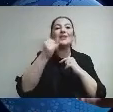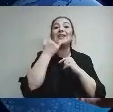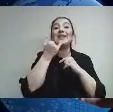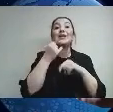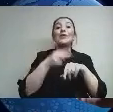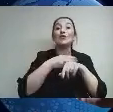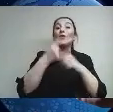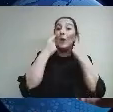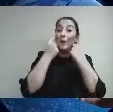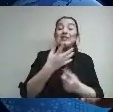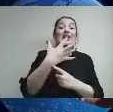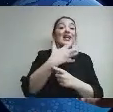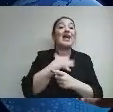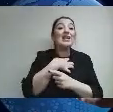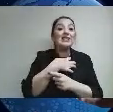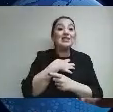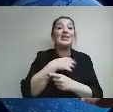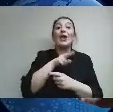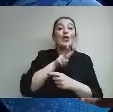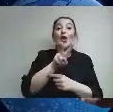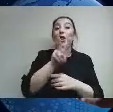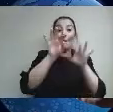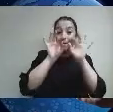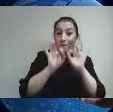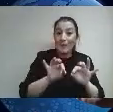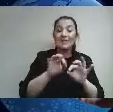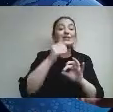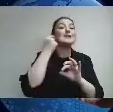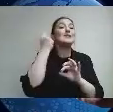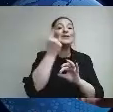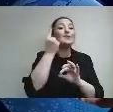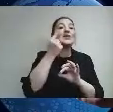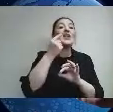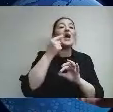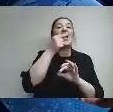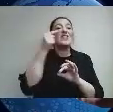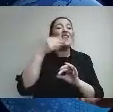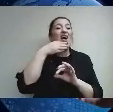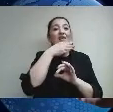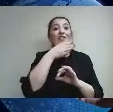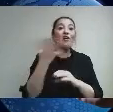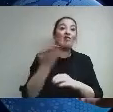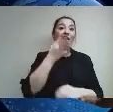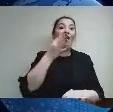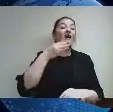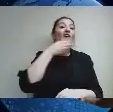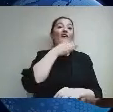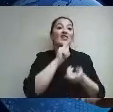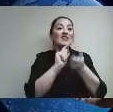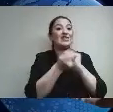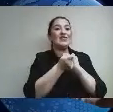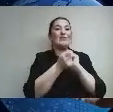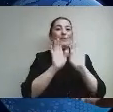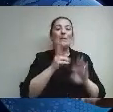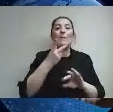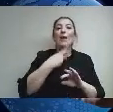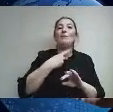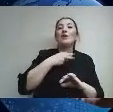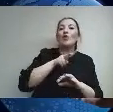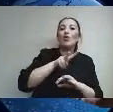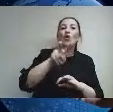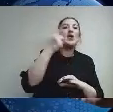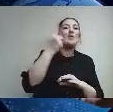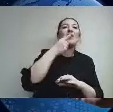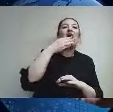the situation of turning a disadvantage into an advantage. So it's the same in my journey